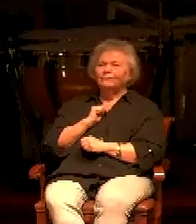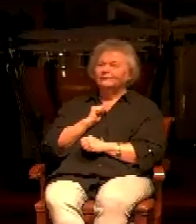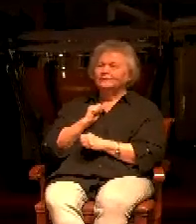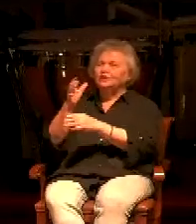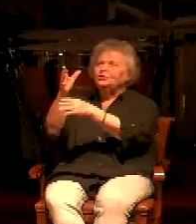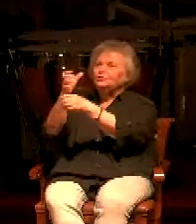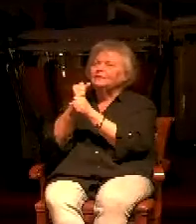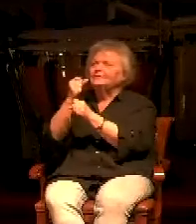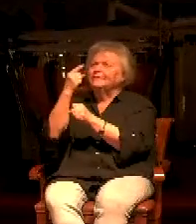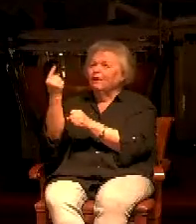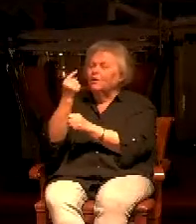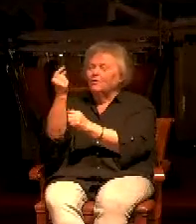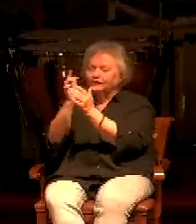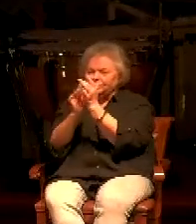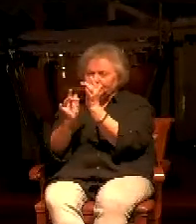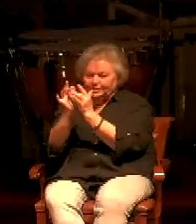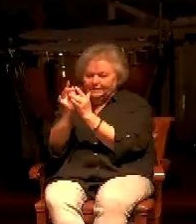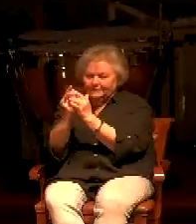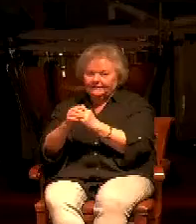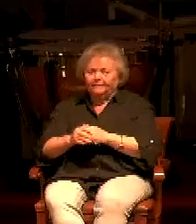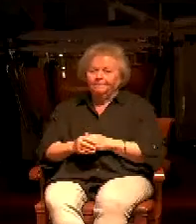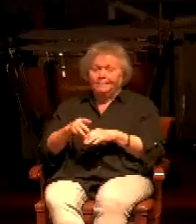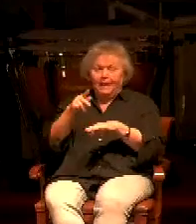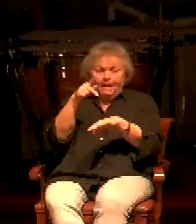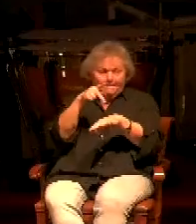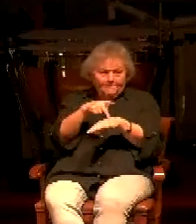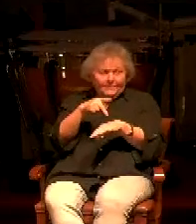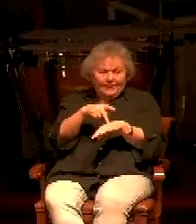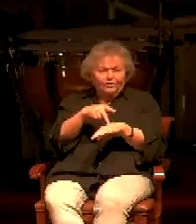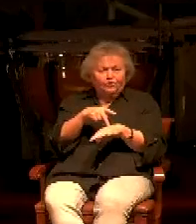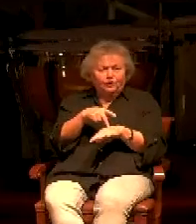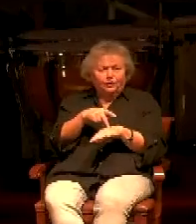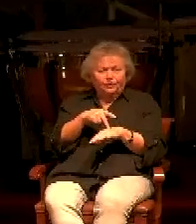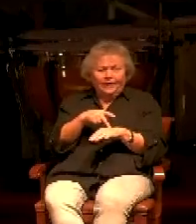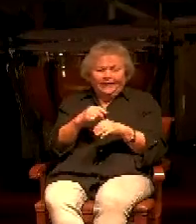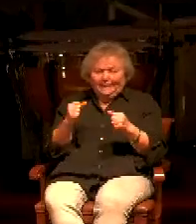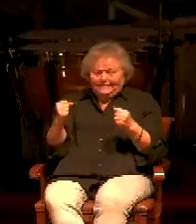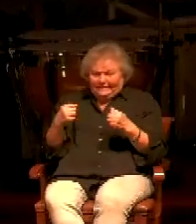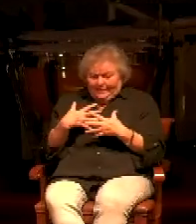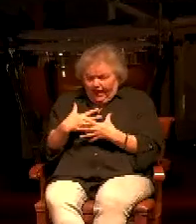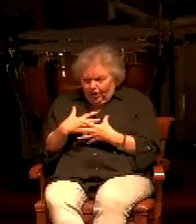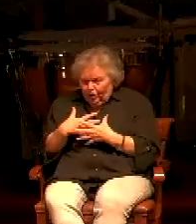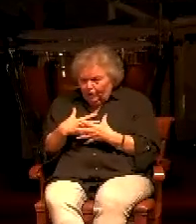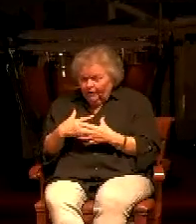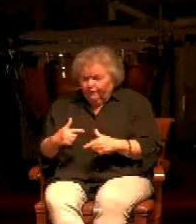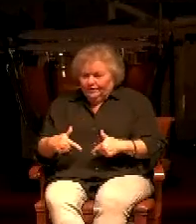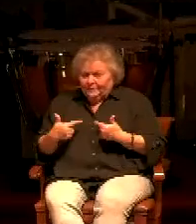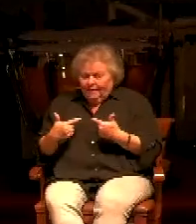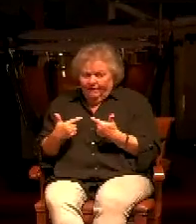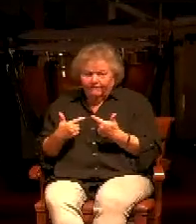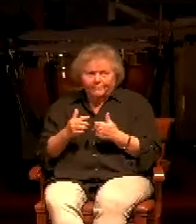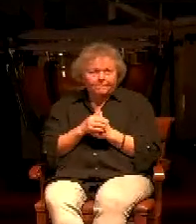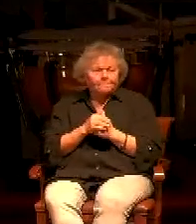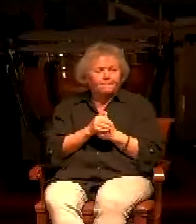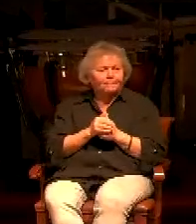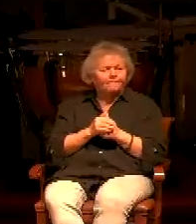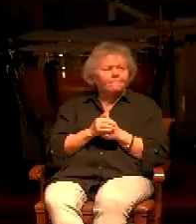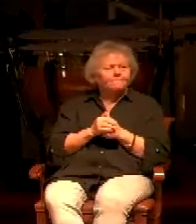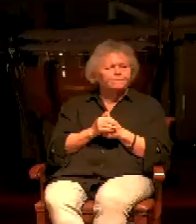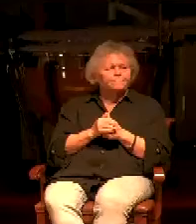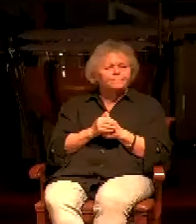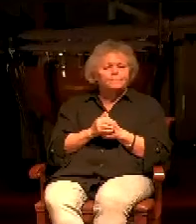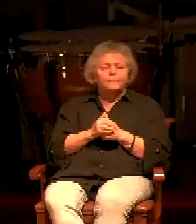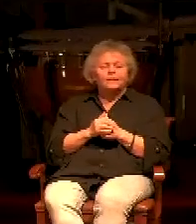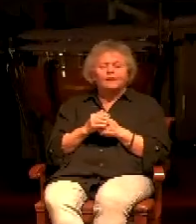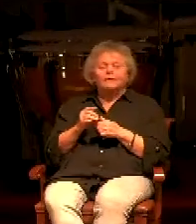alone. Peter has now fallen back by the fire, scared for his life. Let me show you a second truth from the text. Now the scene